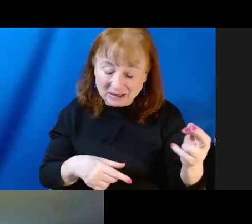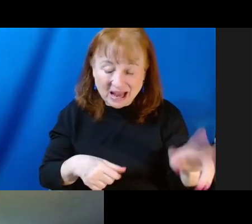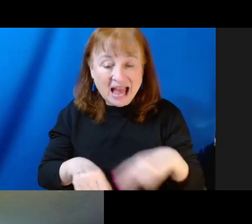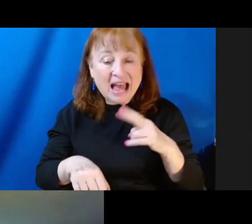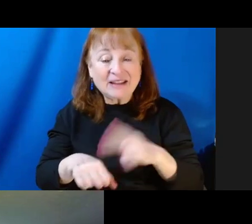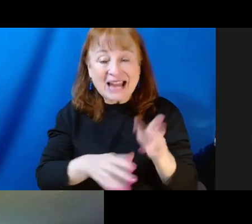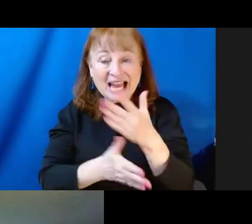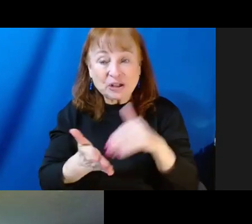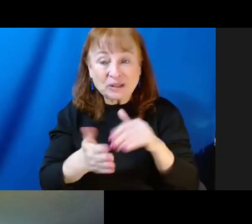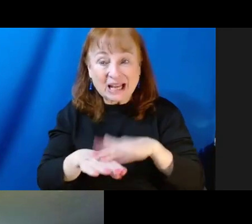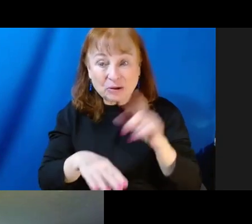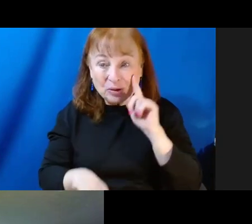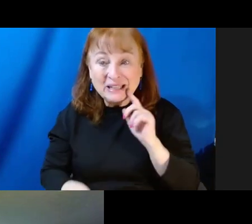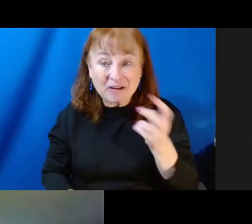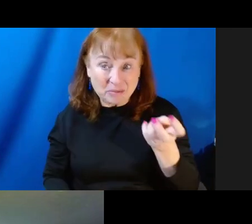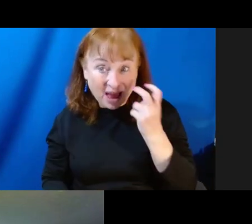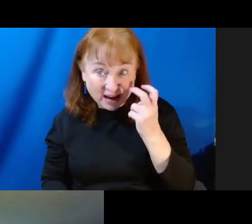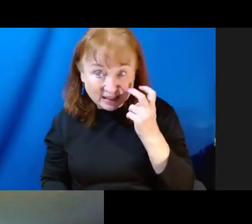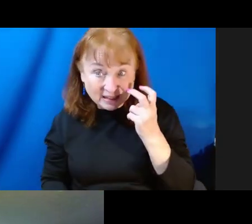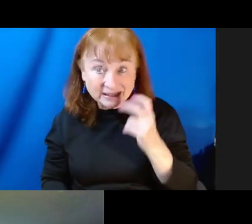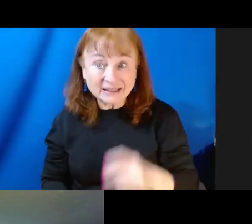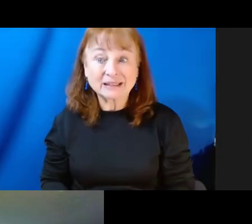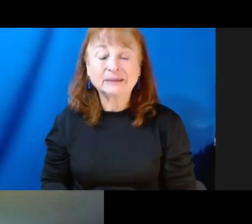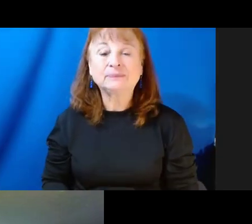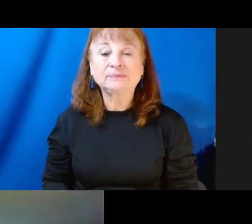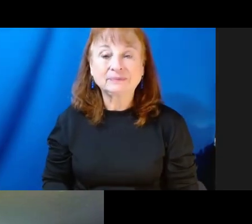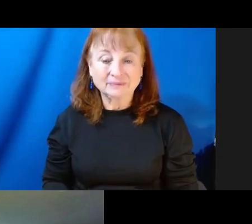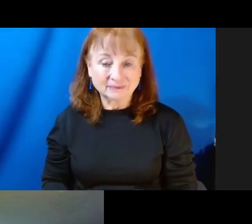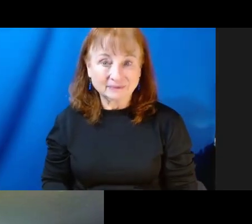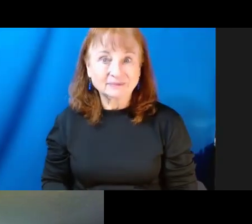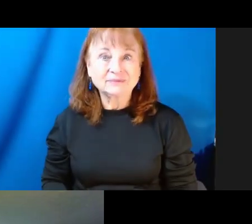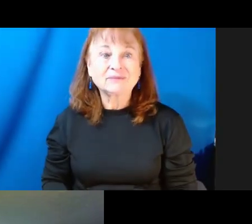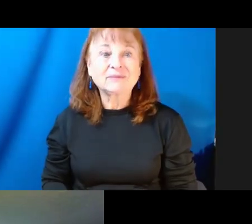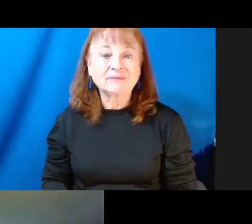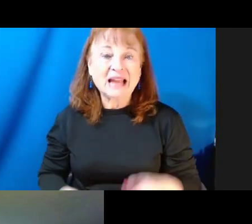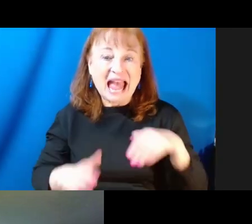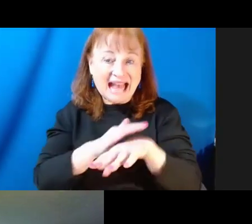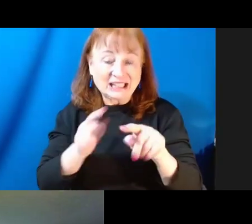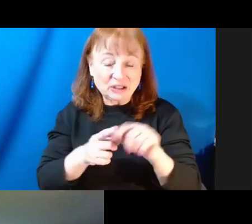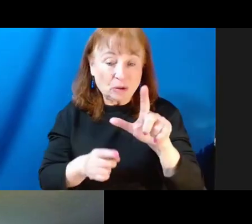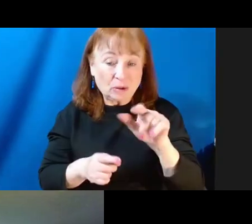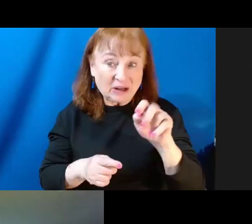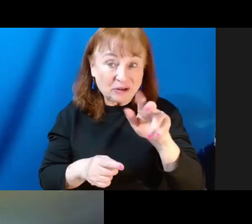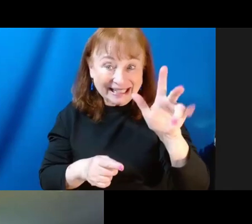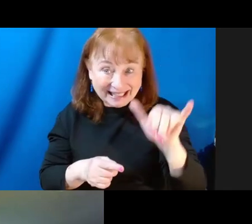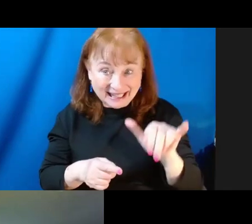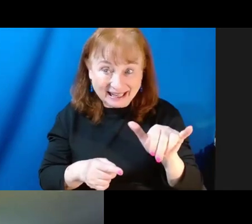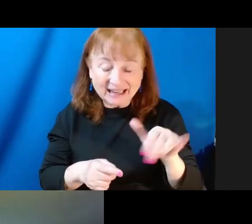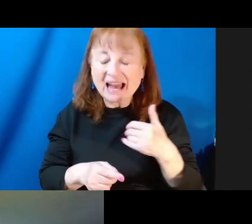on Deaf Blindness and Paths to Literacy also has a ton of